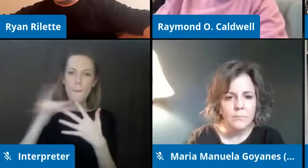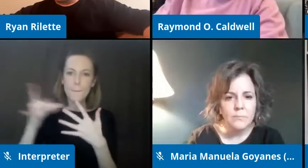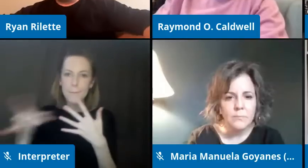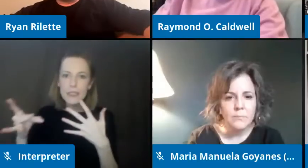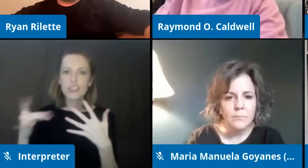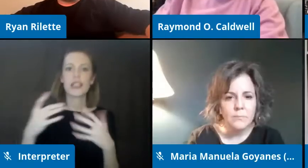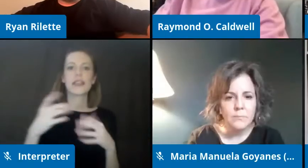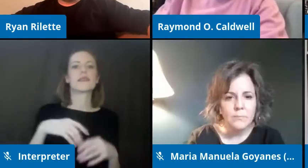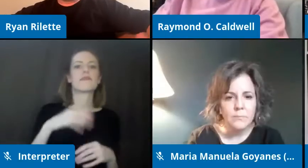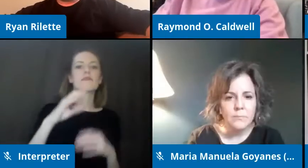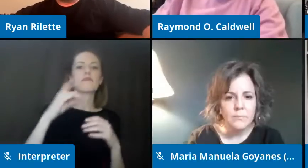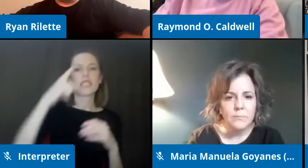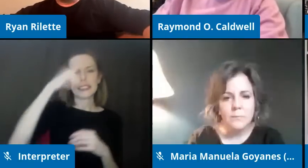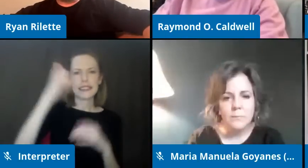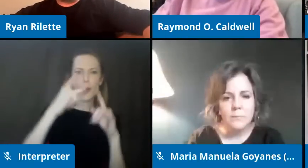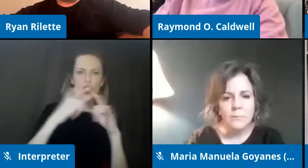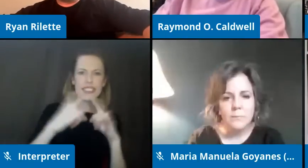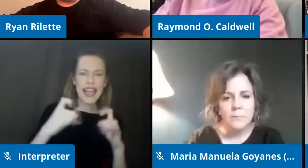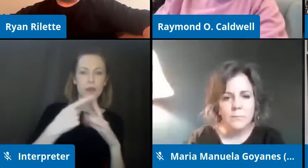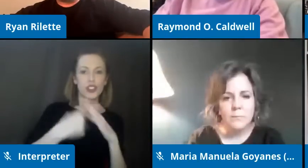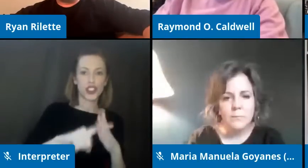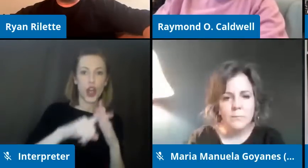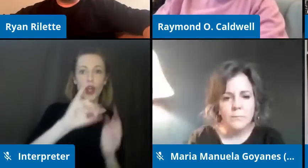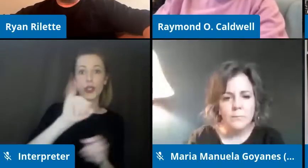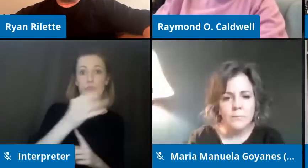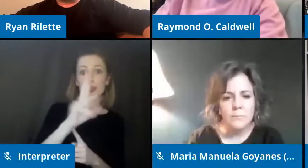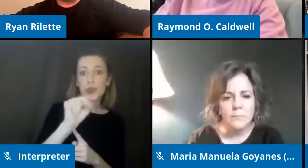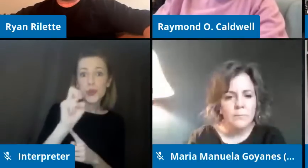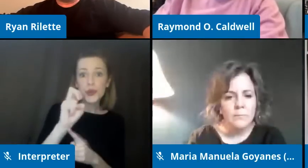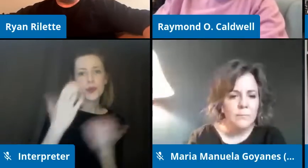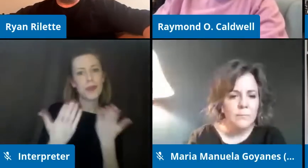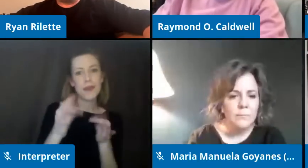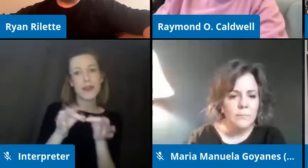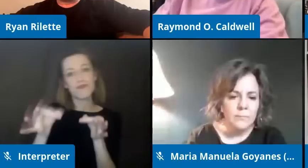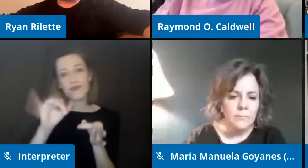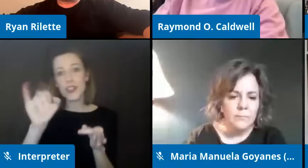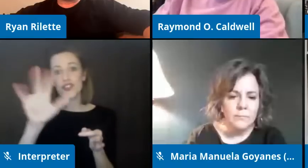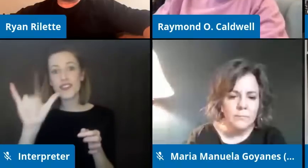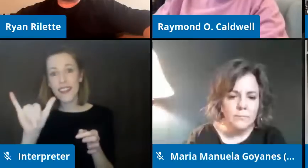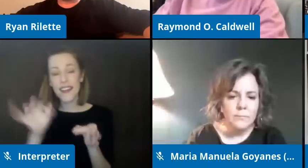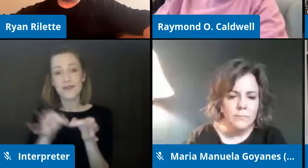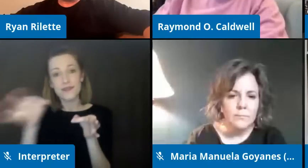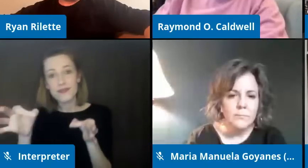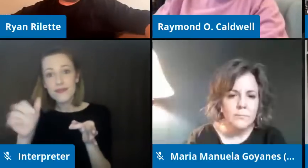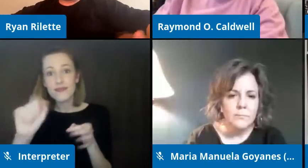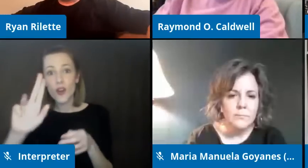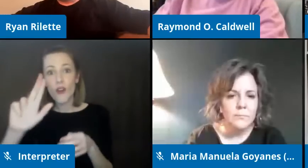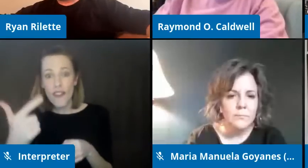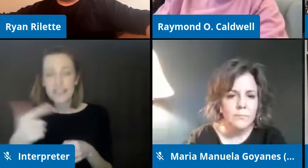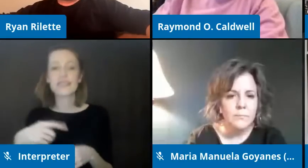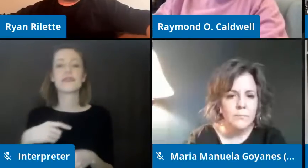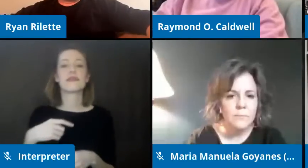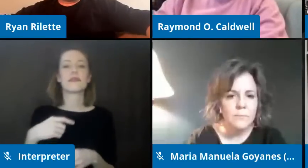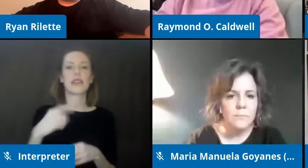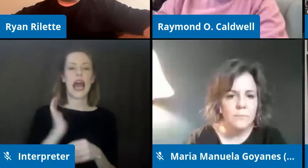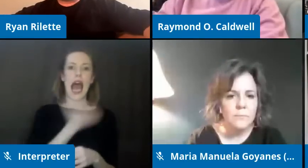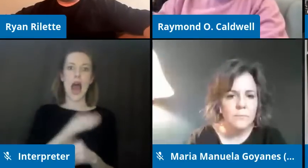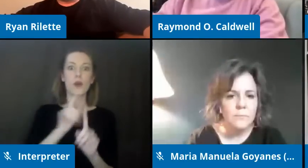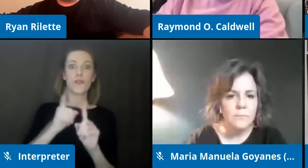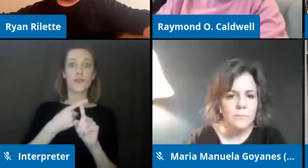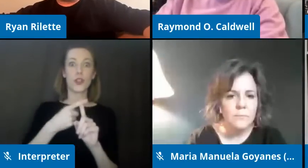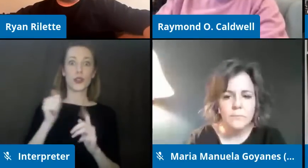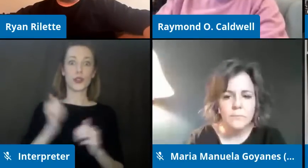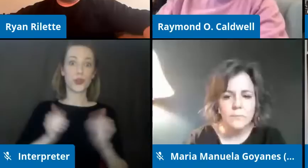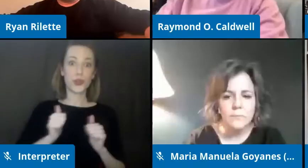June, July, August. We're looking at models where we start the season in September with Quixote Nuevo, our first show of the season, as well as the possibility of